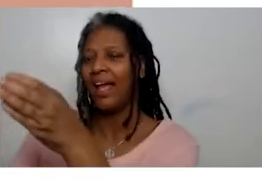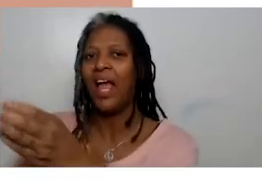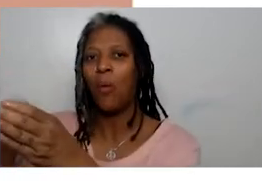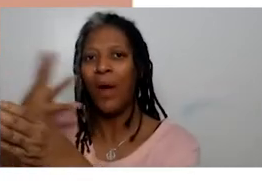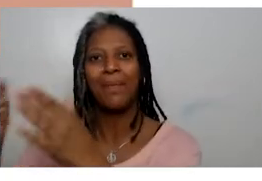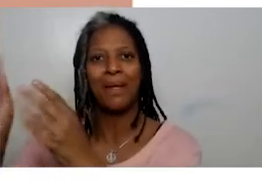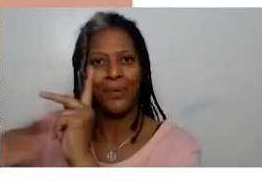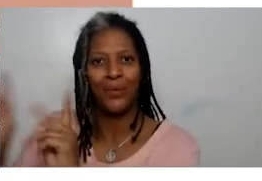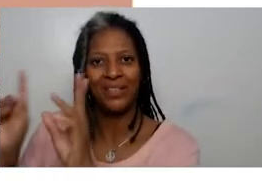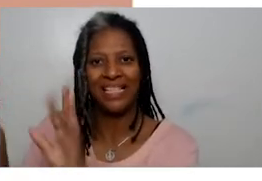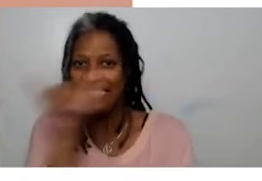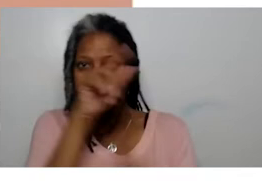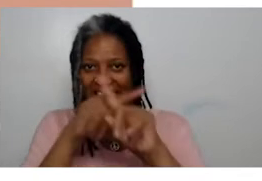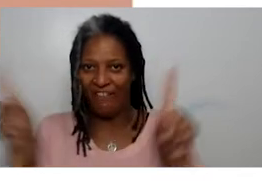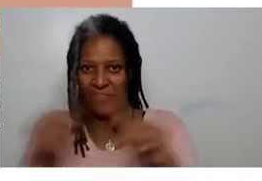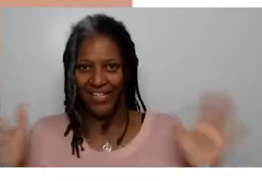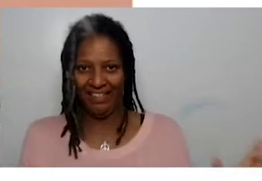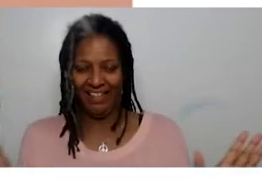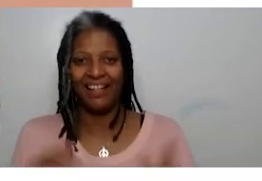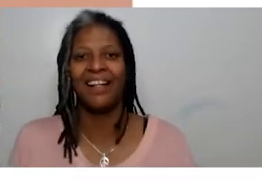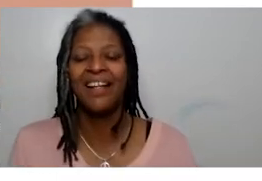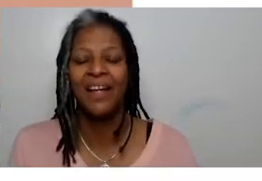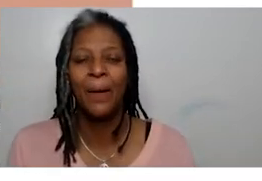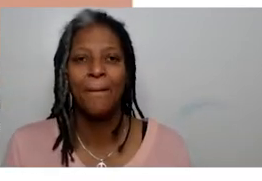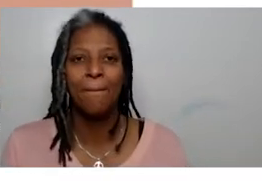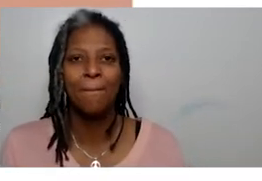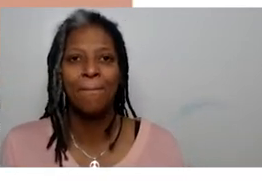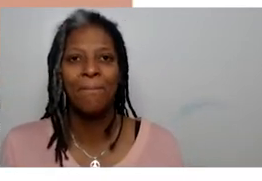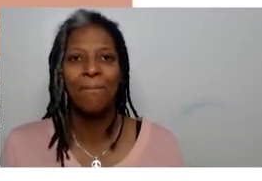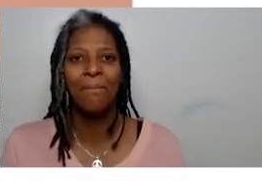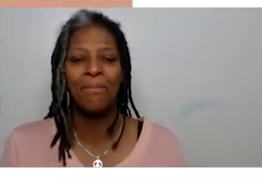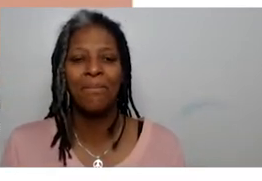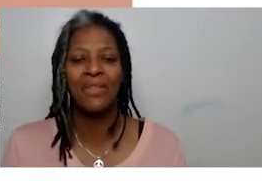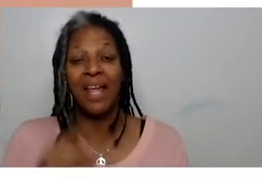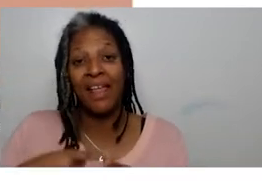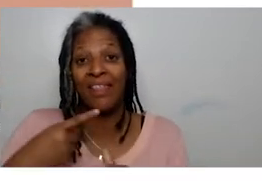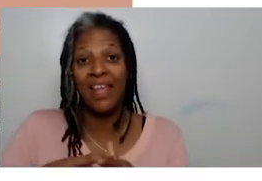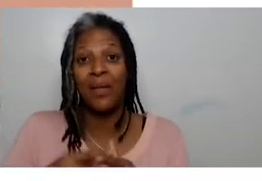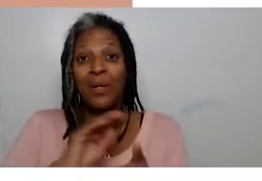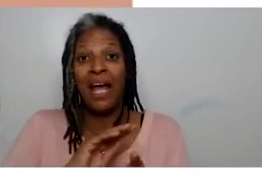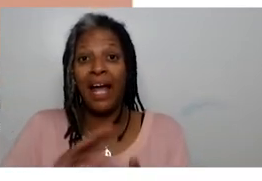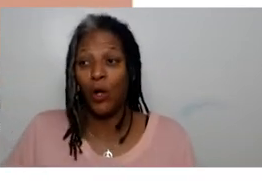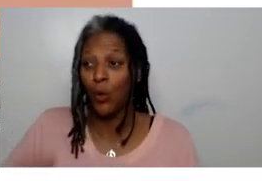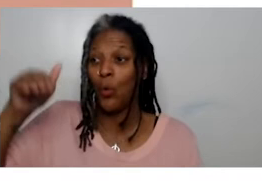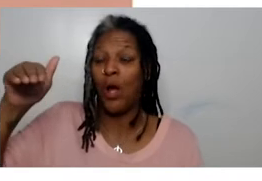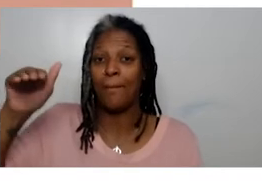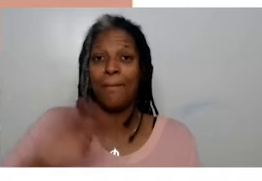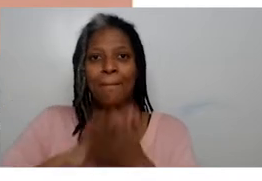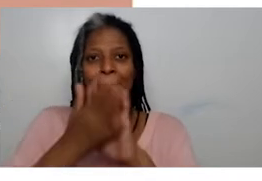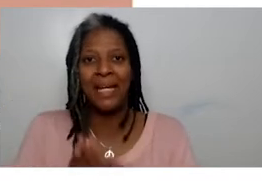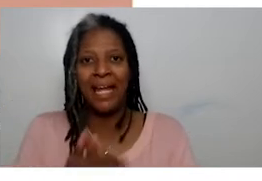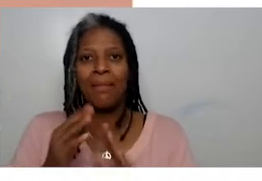I began to learn that what it meant when everybody else started seeing me as an adult because my body type rather than just a kid. If